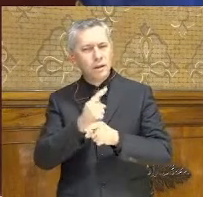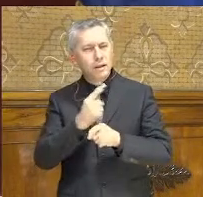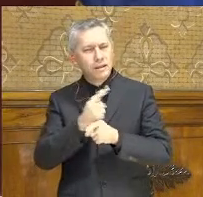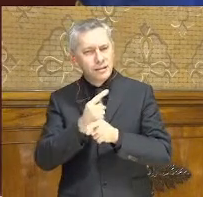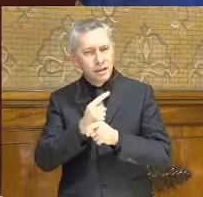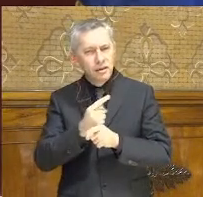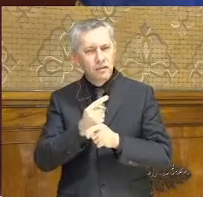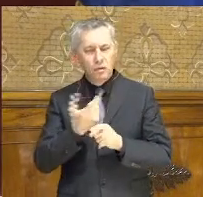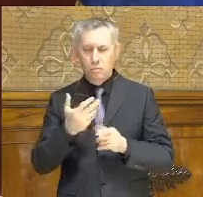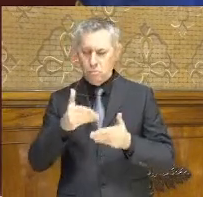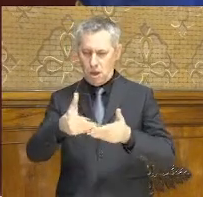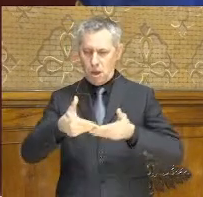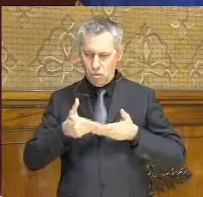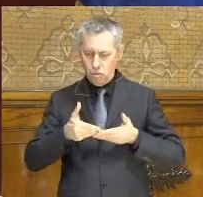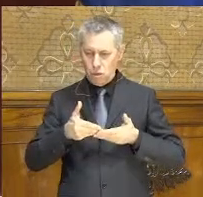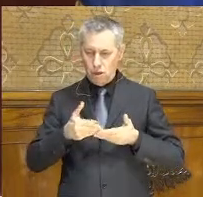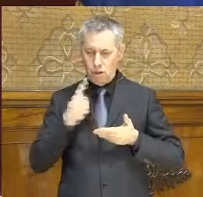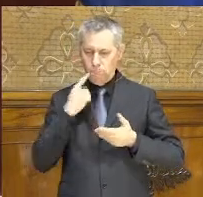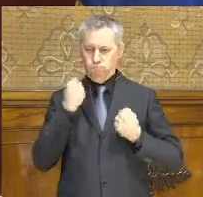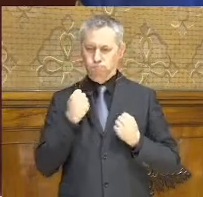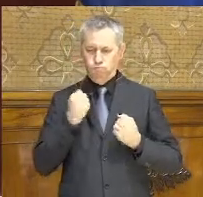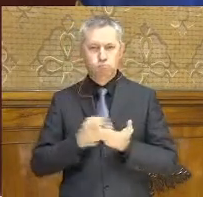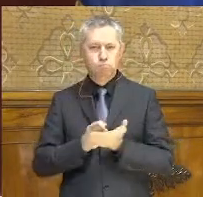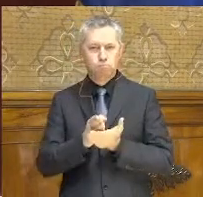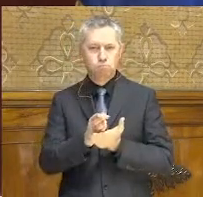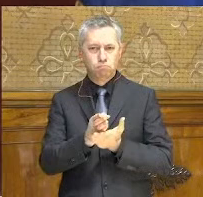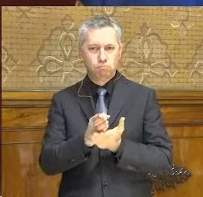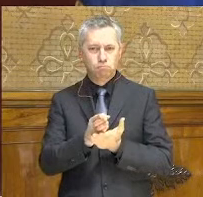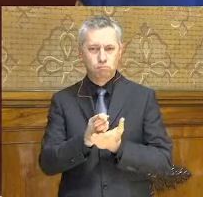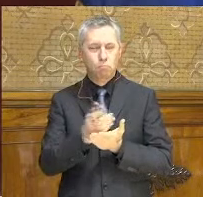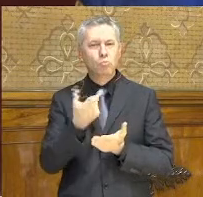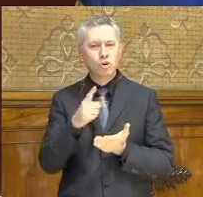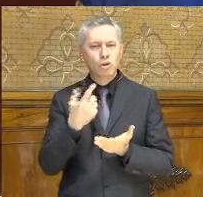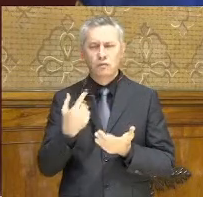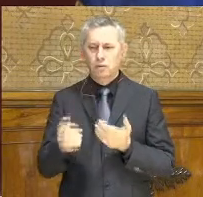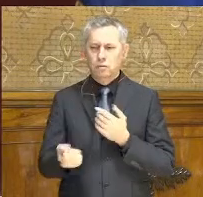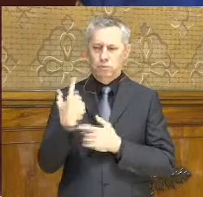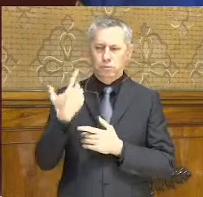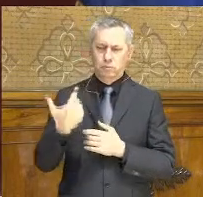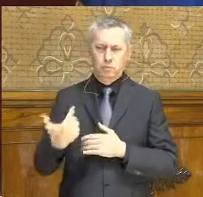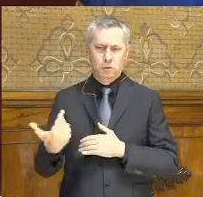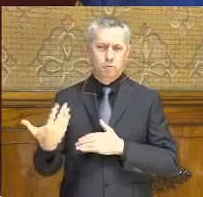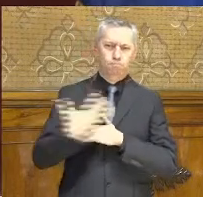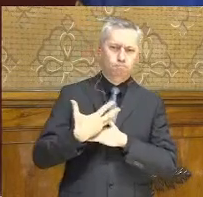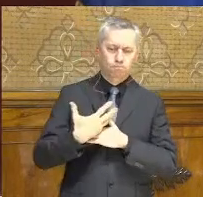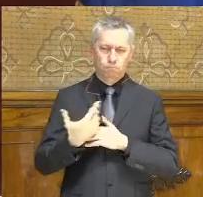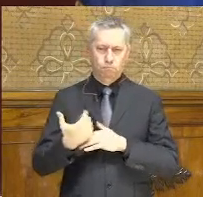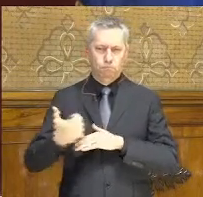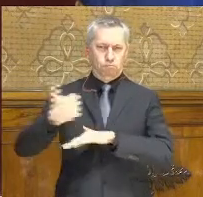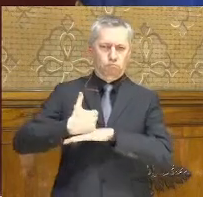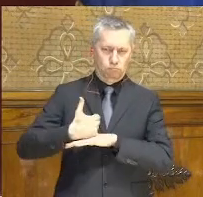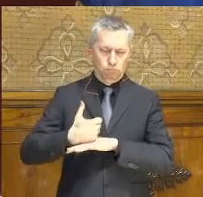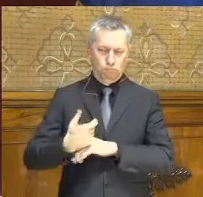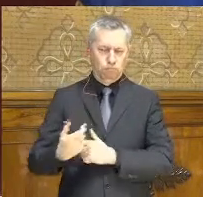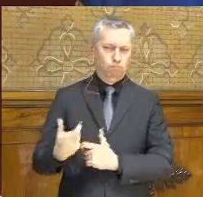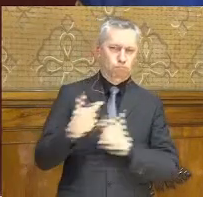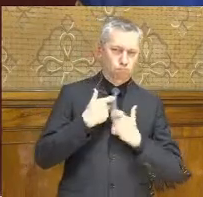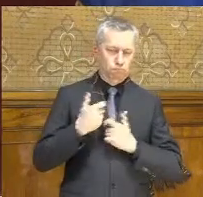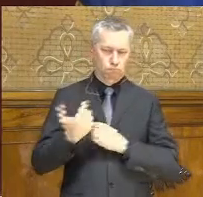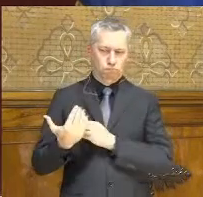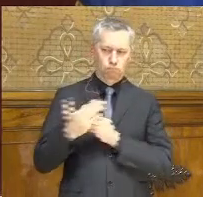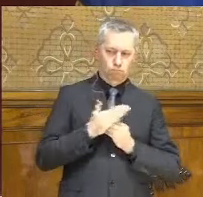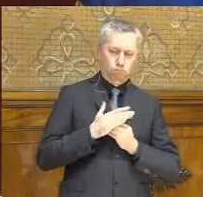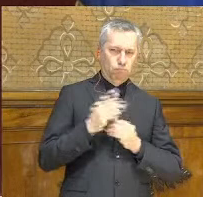making yourself a friend to rights in order to stand up against the illegitimate uses of power and the abuse of